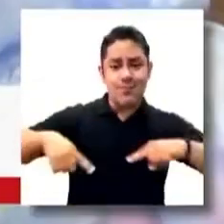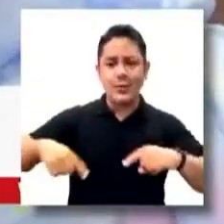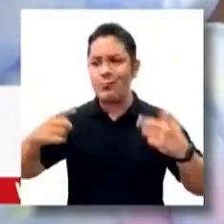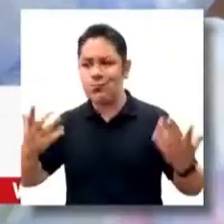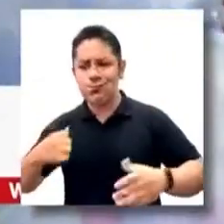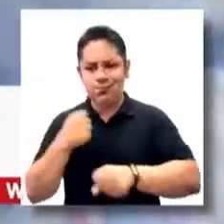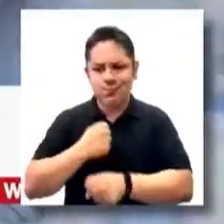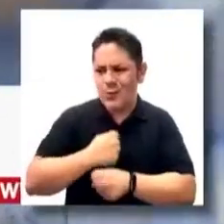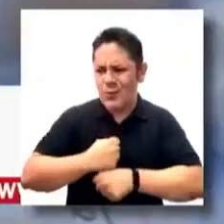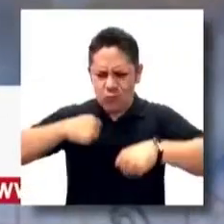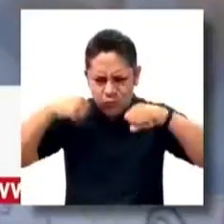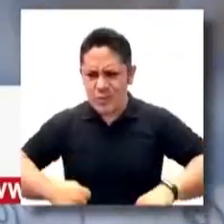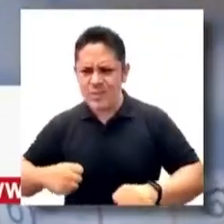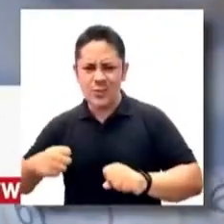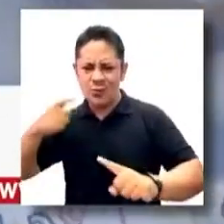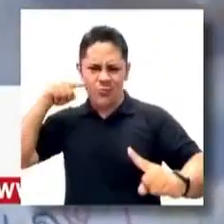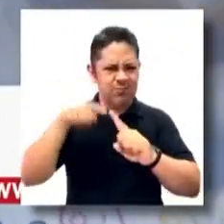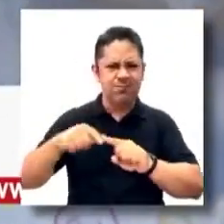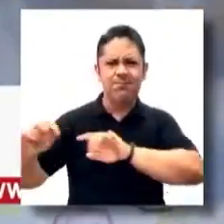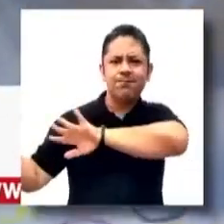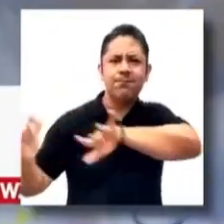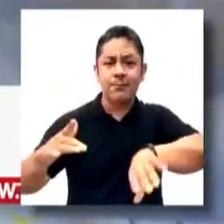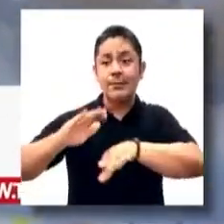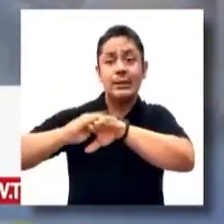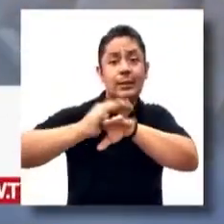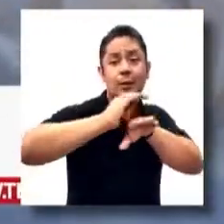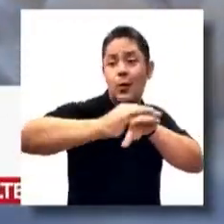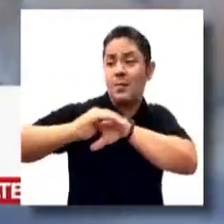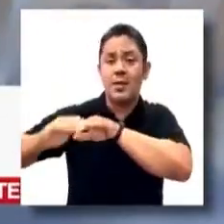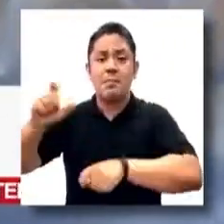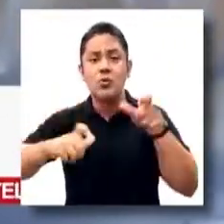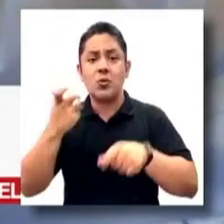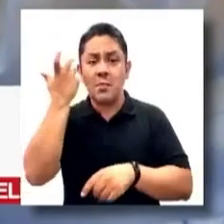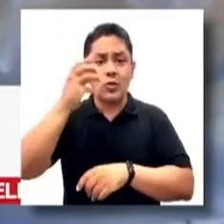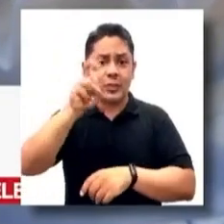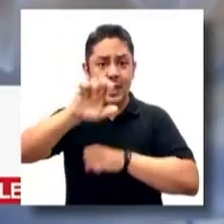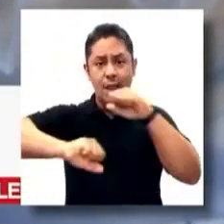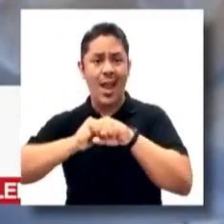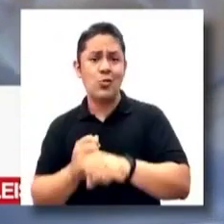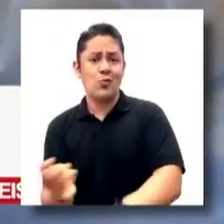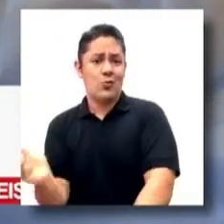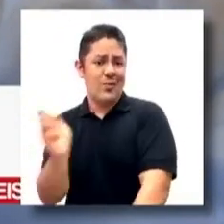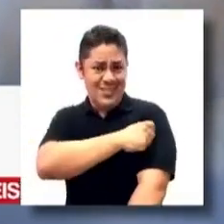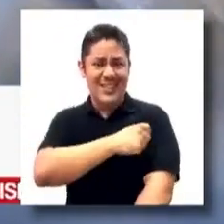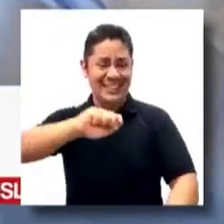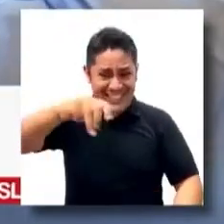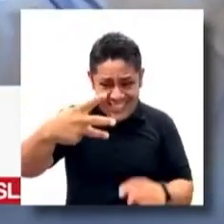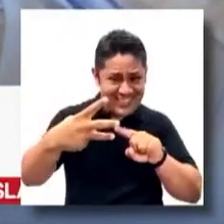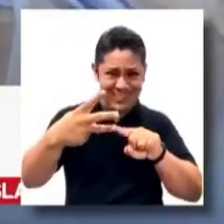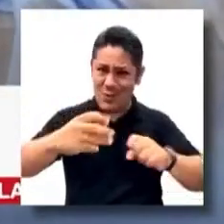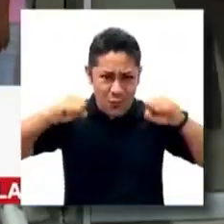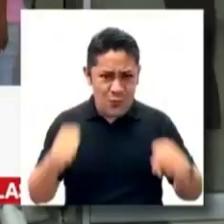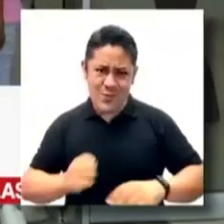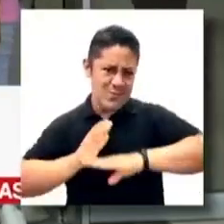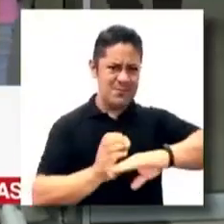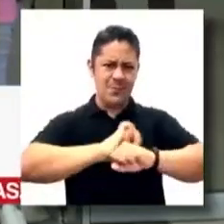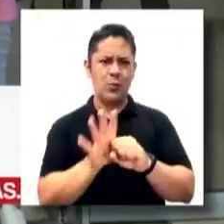with the purpose of achieving this goal. As part of this work, adults over 70 years of age are especially invited to apply the booster